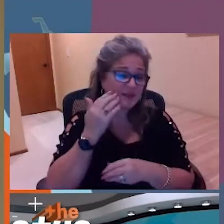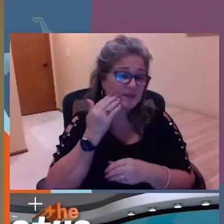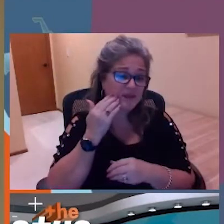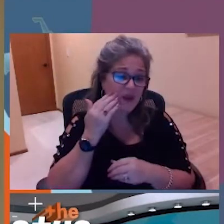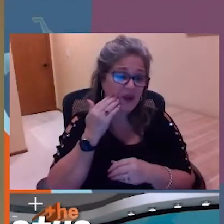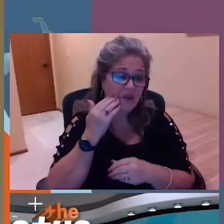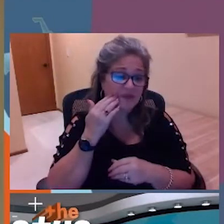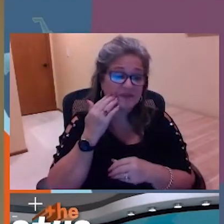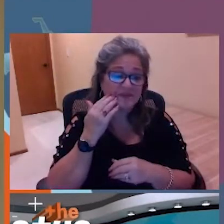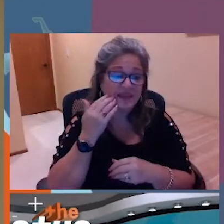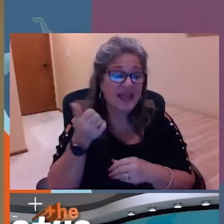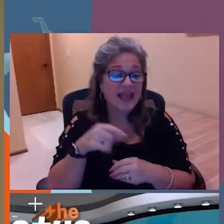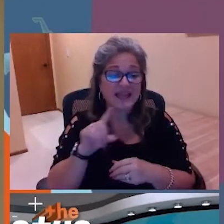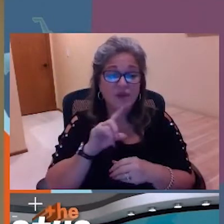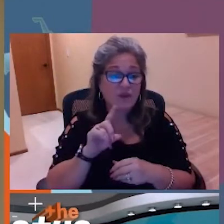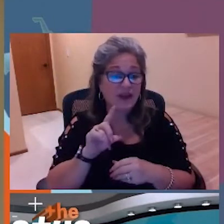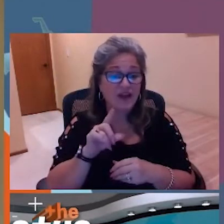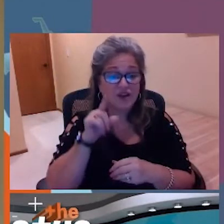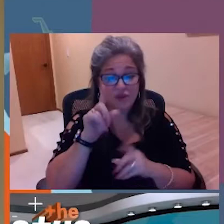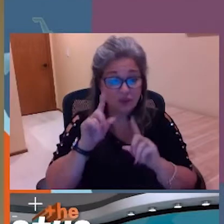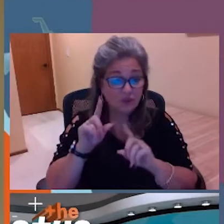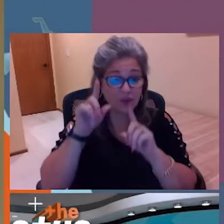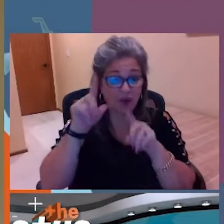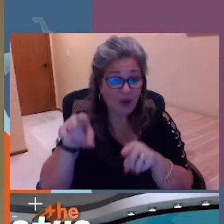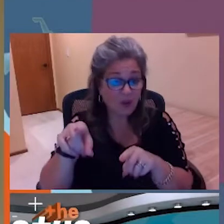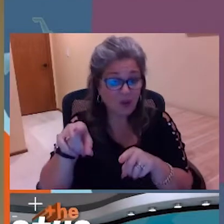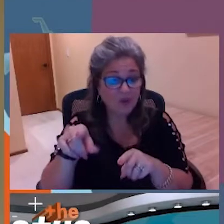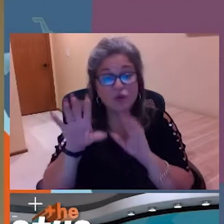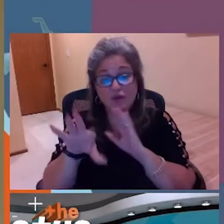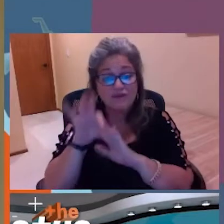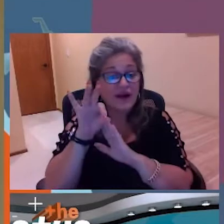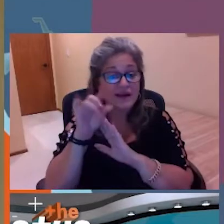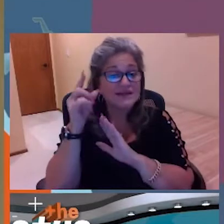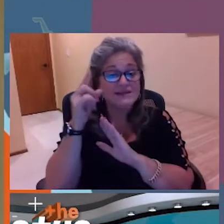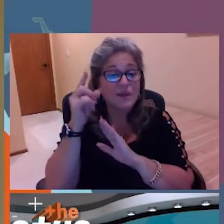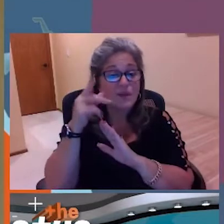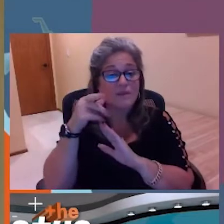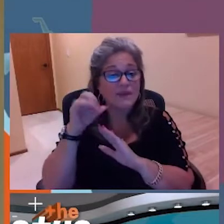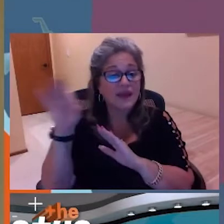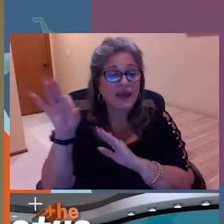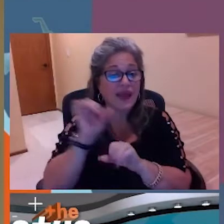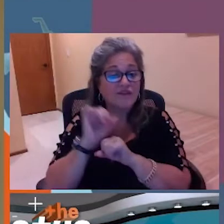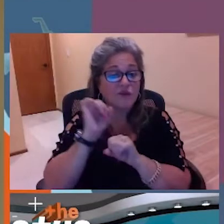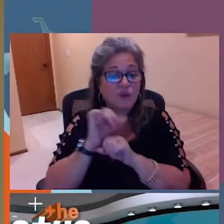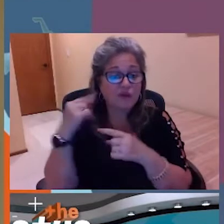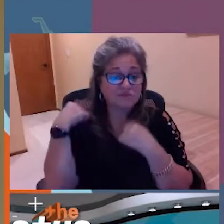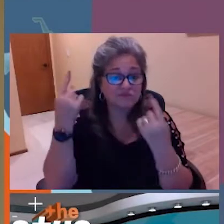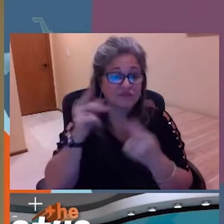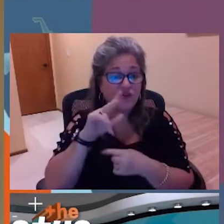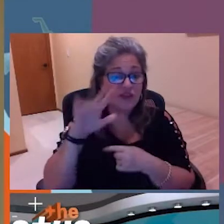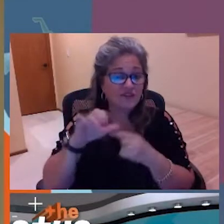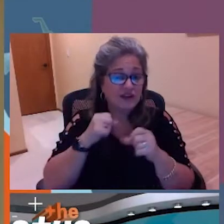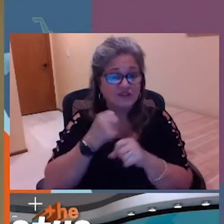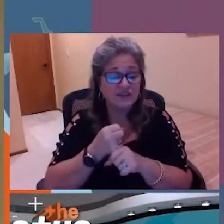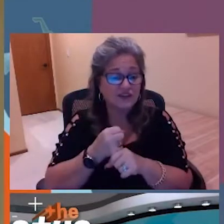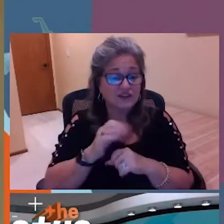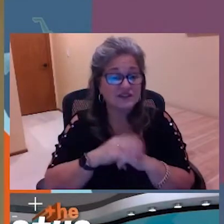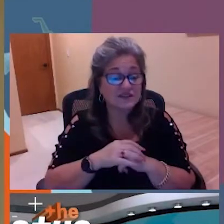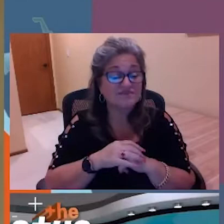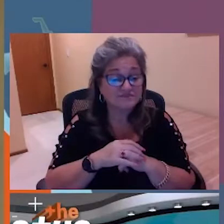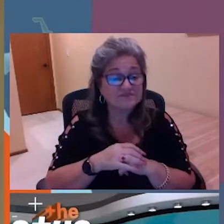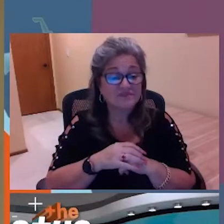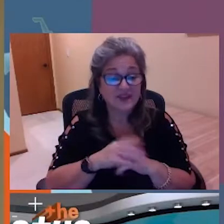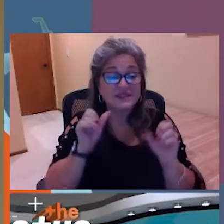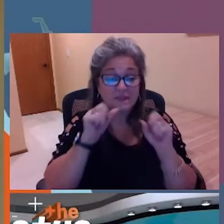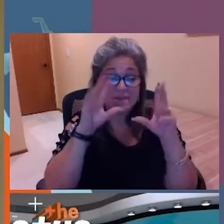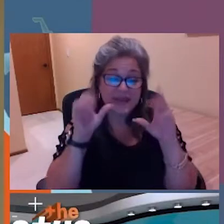pretty much anywhere you go, you can find some PCAF staff, folks who have been through here. And so that is